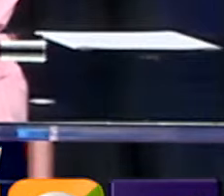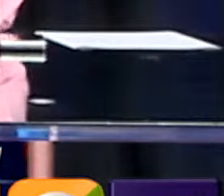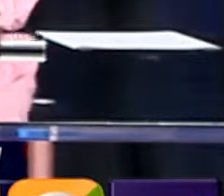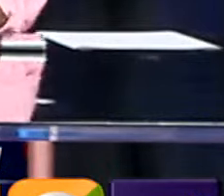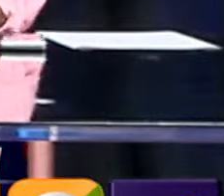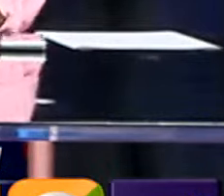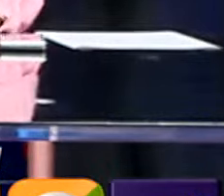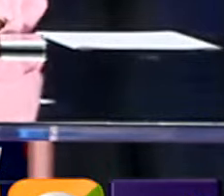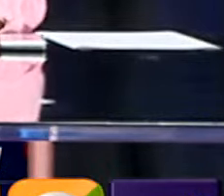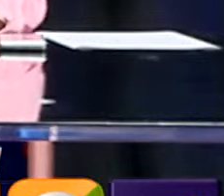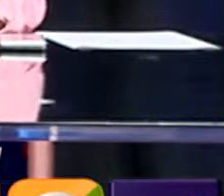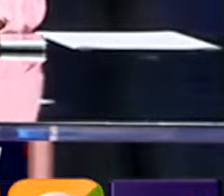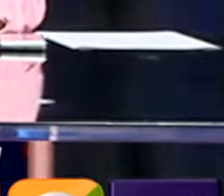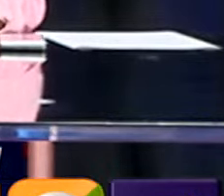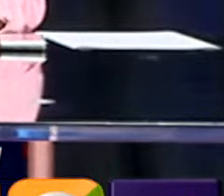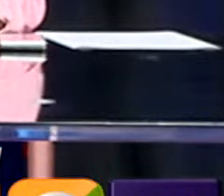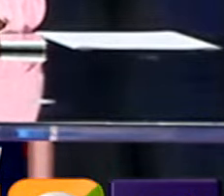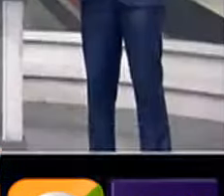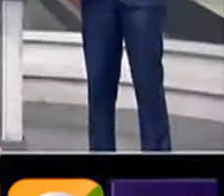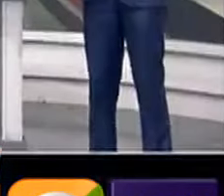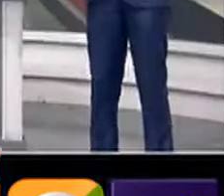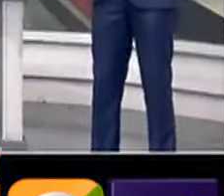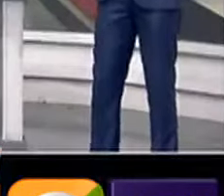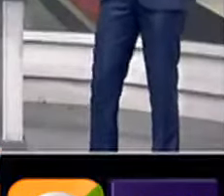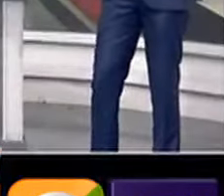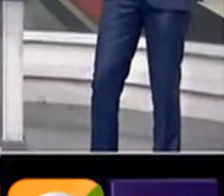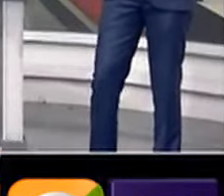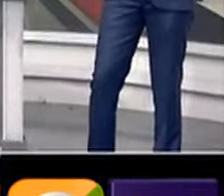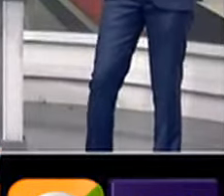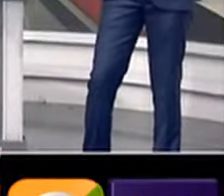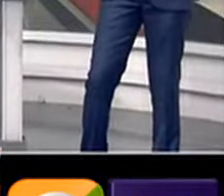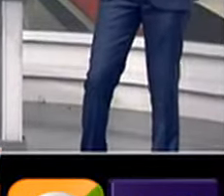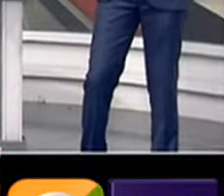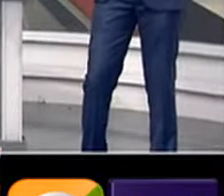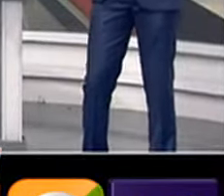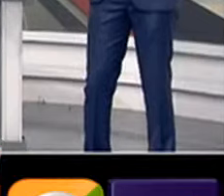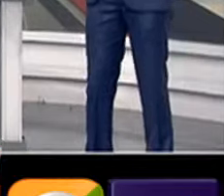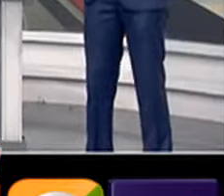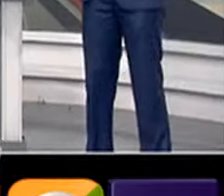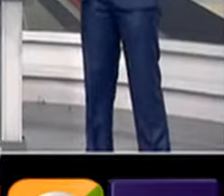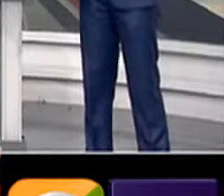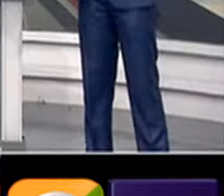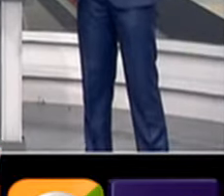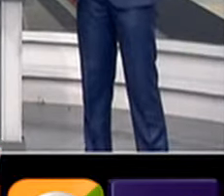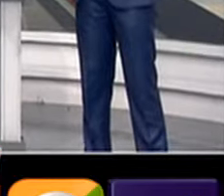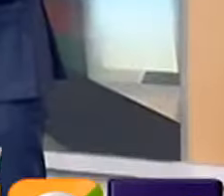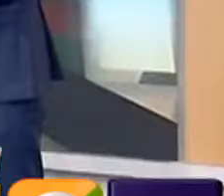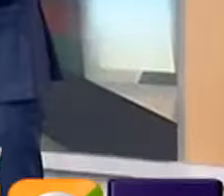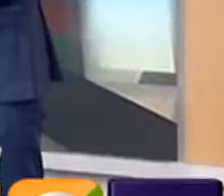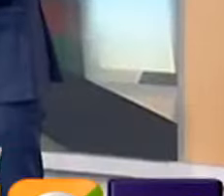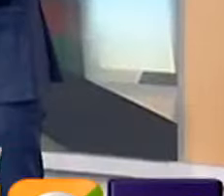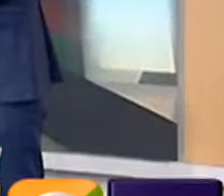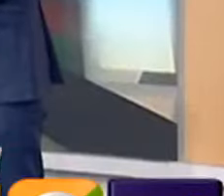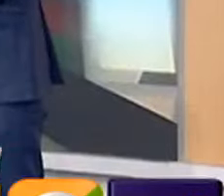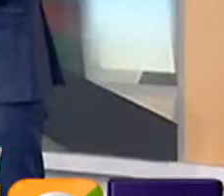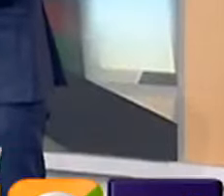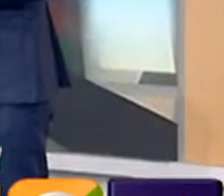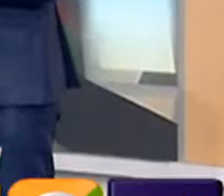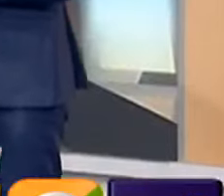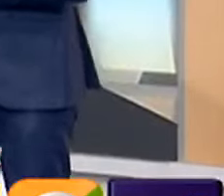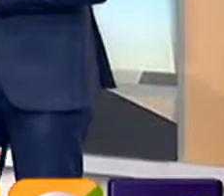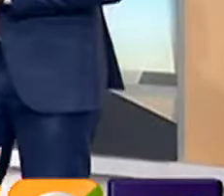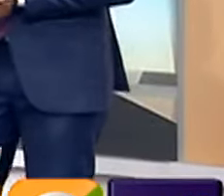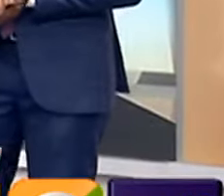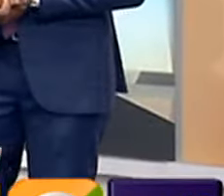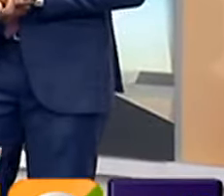Kwanza narejesha kwa Sam Kituku. All right, thank you so much, Rashid Abdallah and Trevor Umbije there. And of course, we just